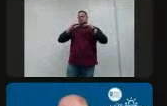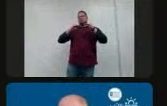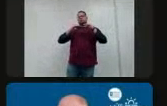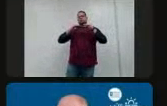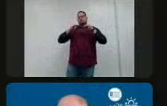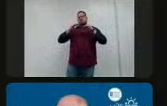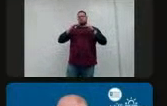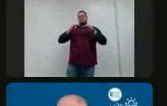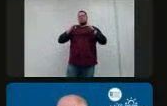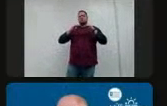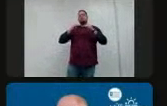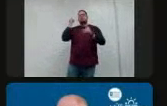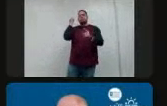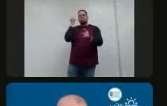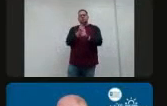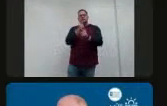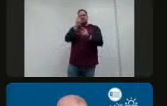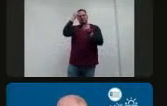make the right decision.